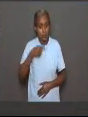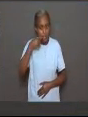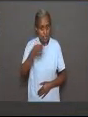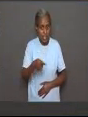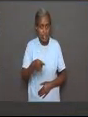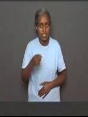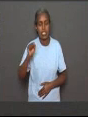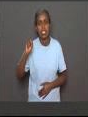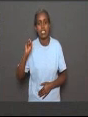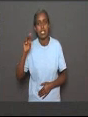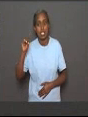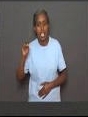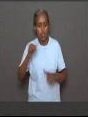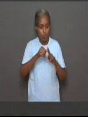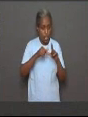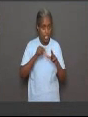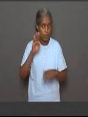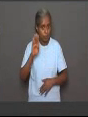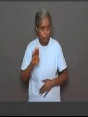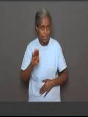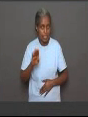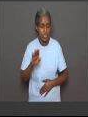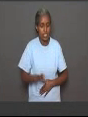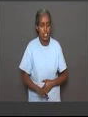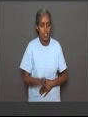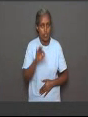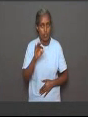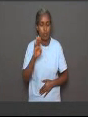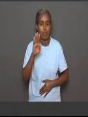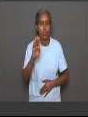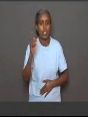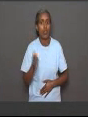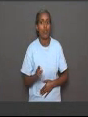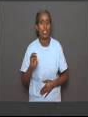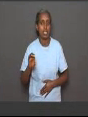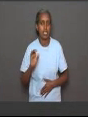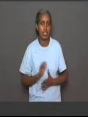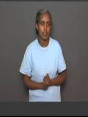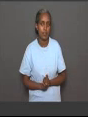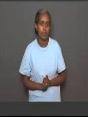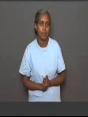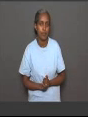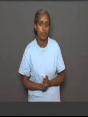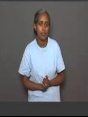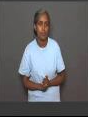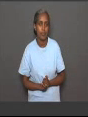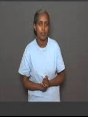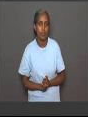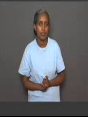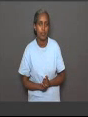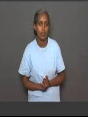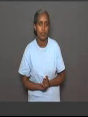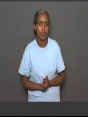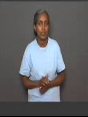As we said, the sine of angle B is found by B over C.